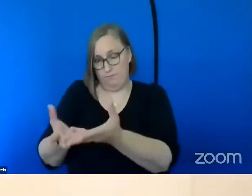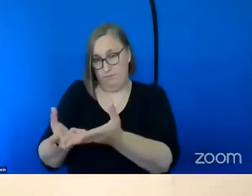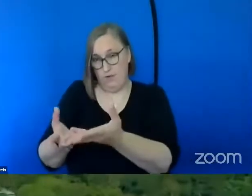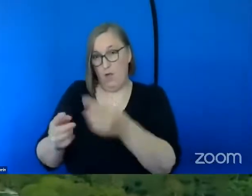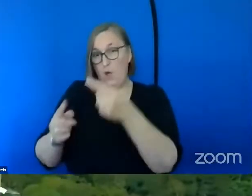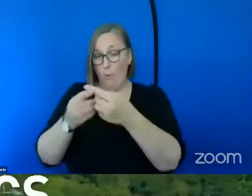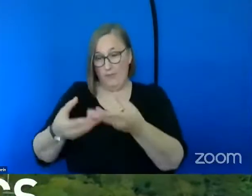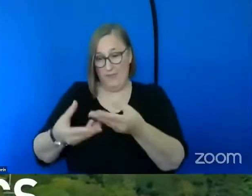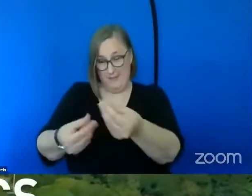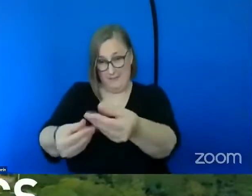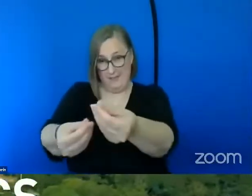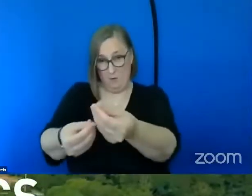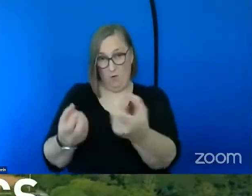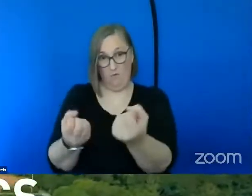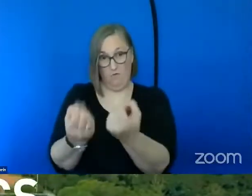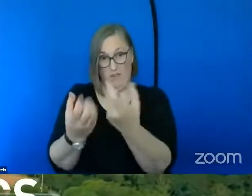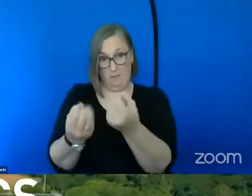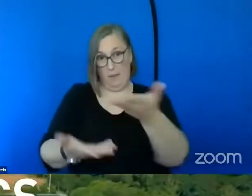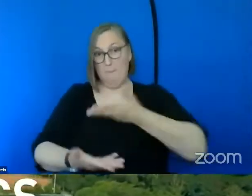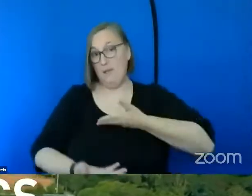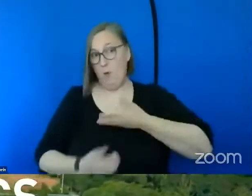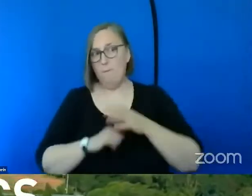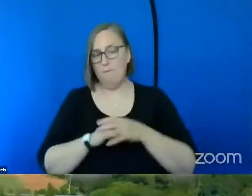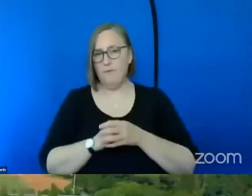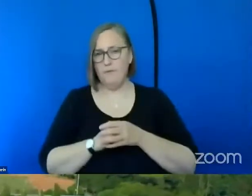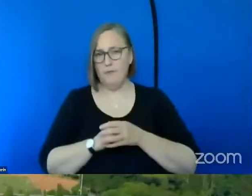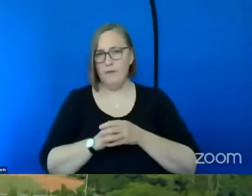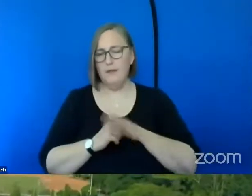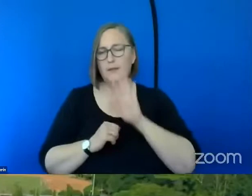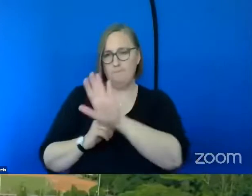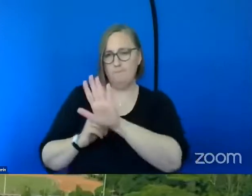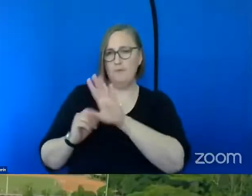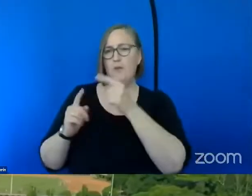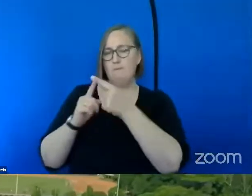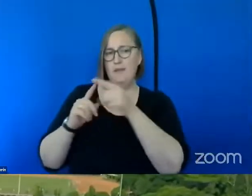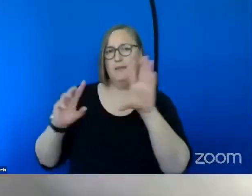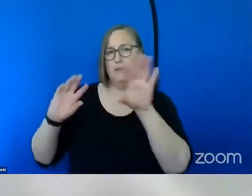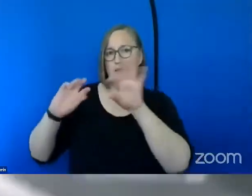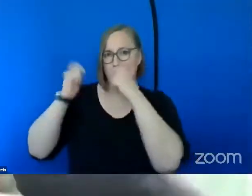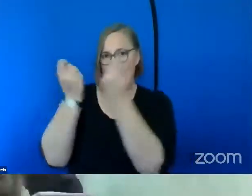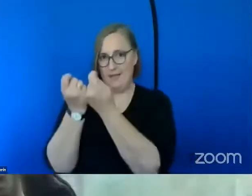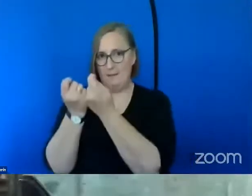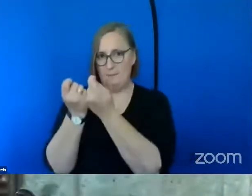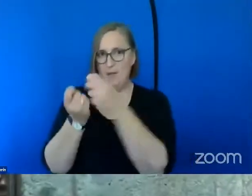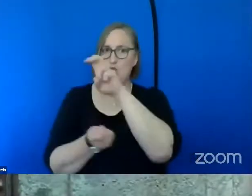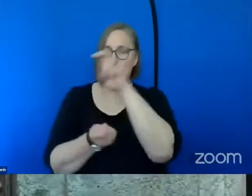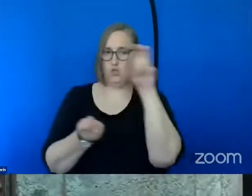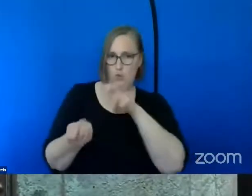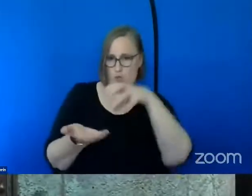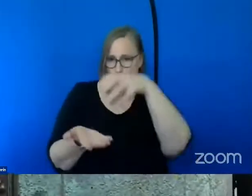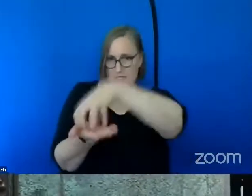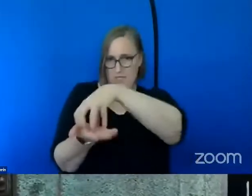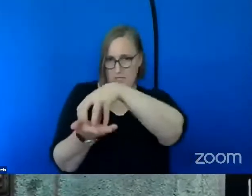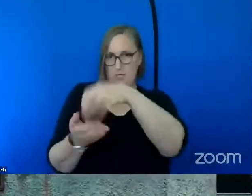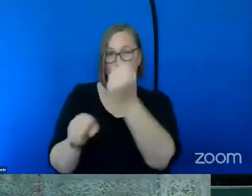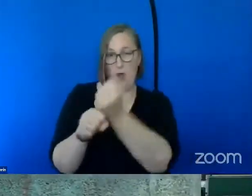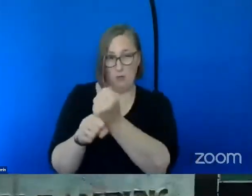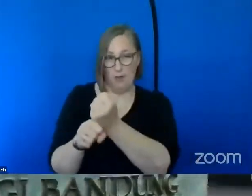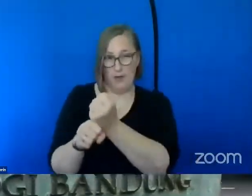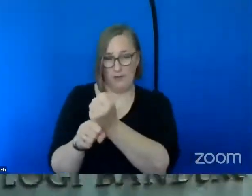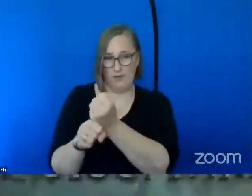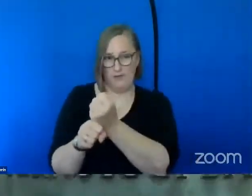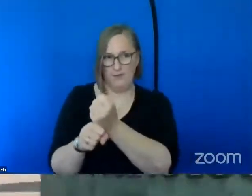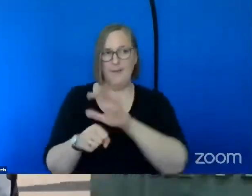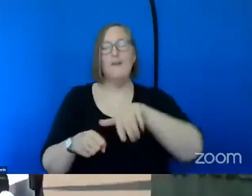will be a CYBATHLON debut for the Kala Bionics team of the Indonesian Bandung Institute of Technology. Both